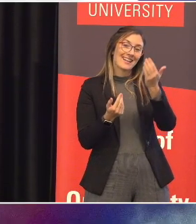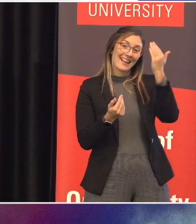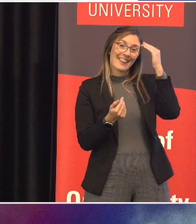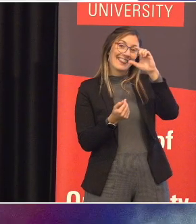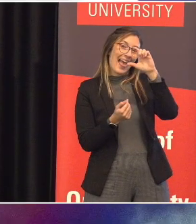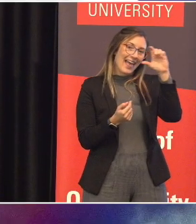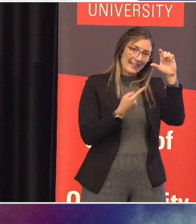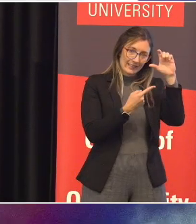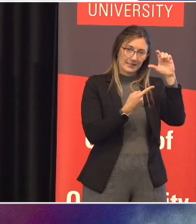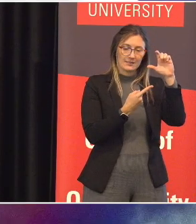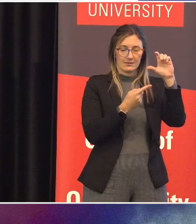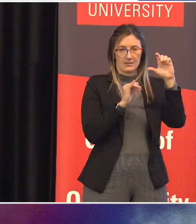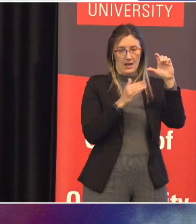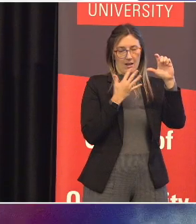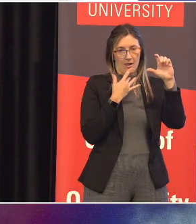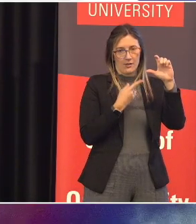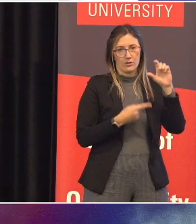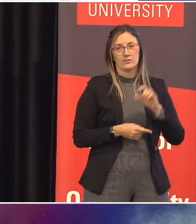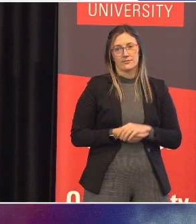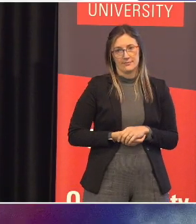color.